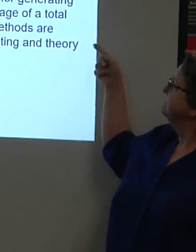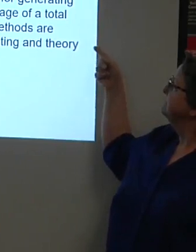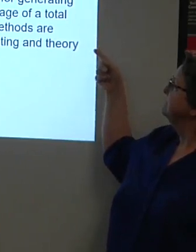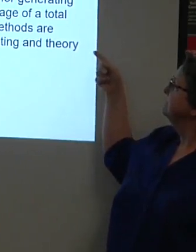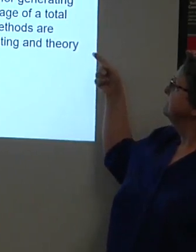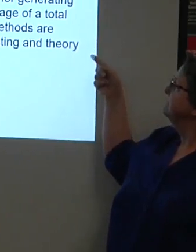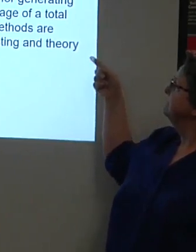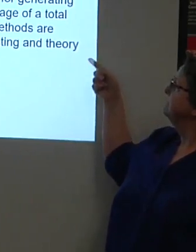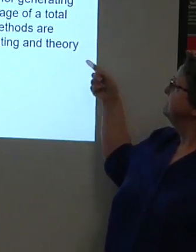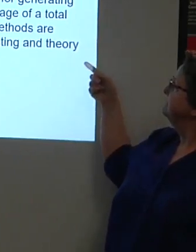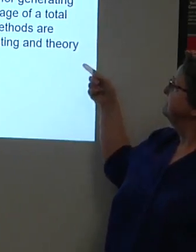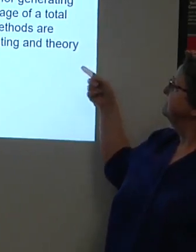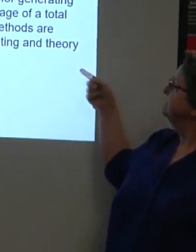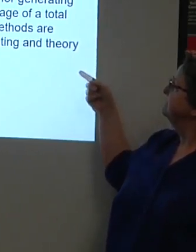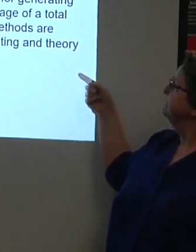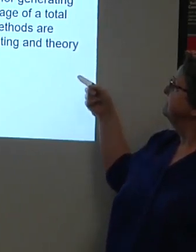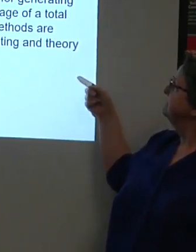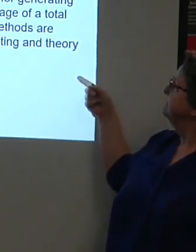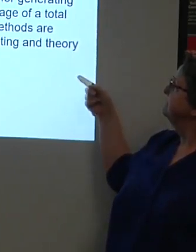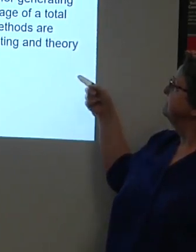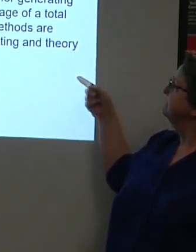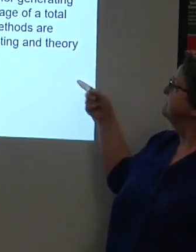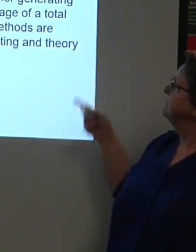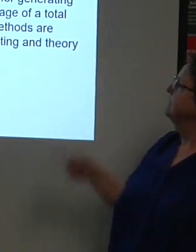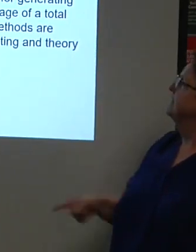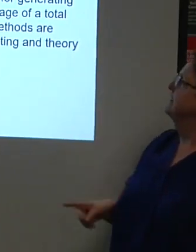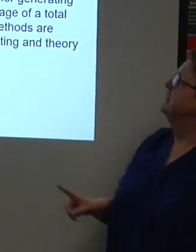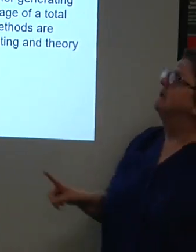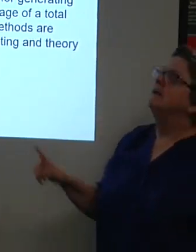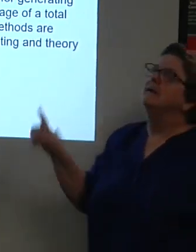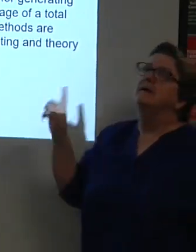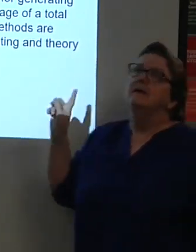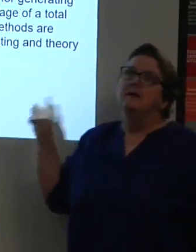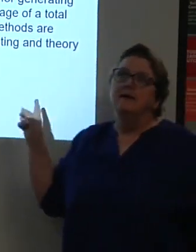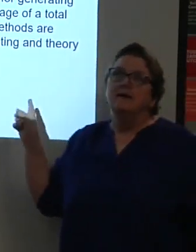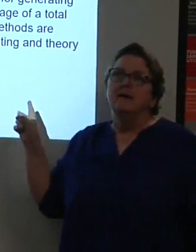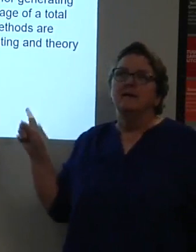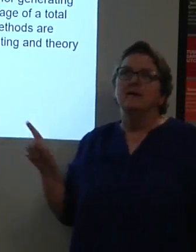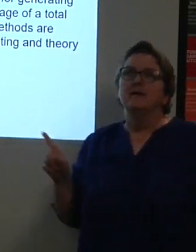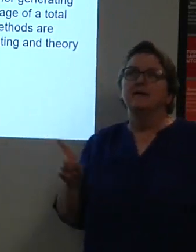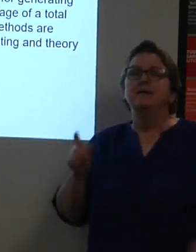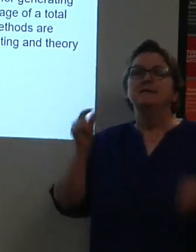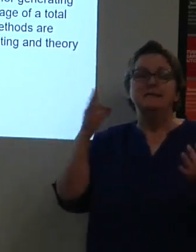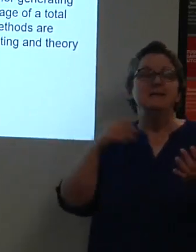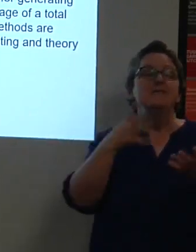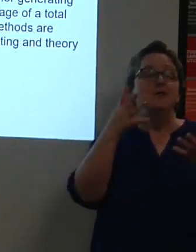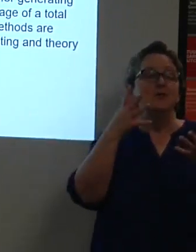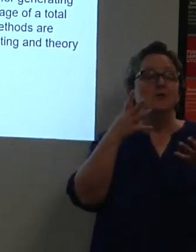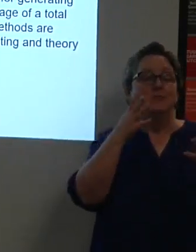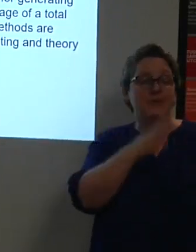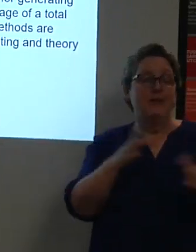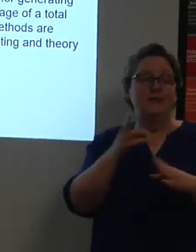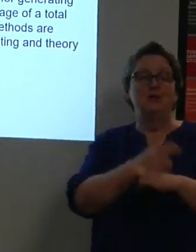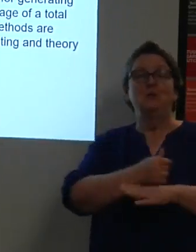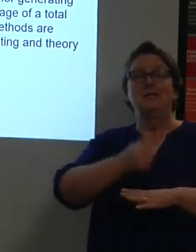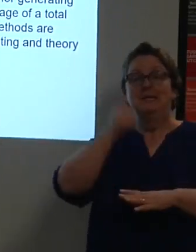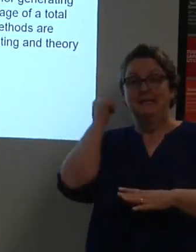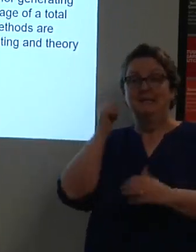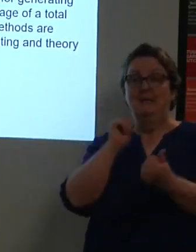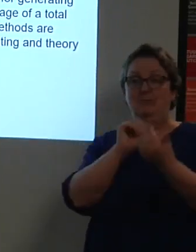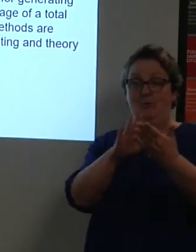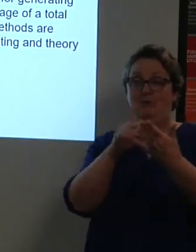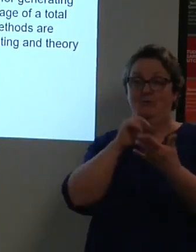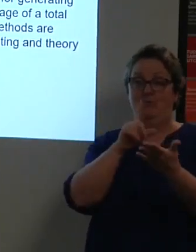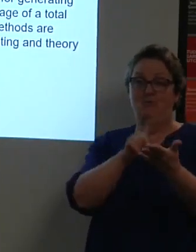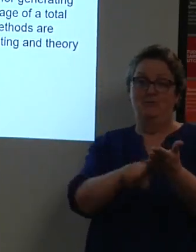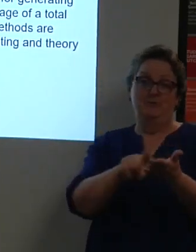building theory. So this one is more specific to if you want to use this approach to actually doing research. So when we talk about what it looks like to actually write